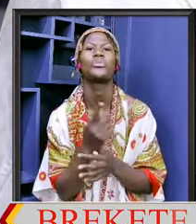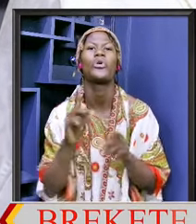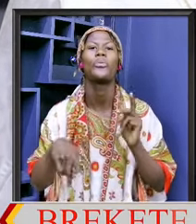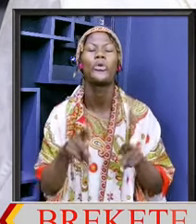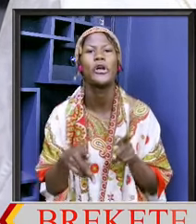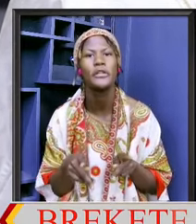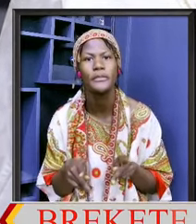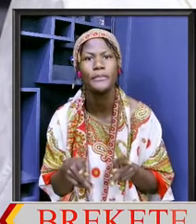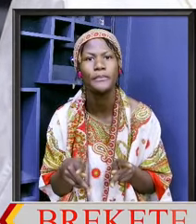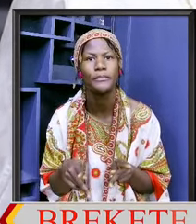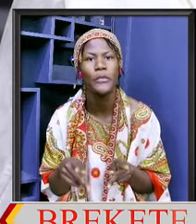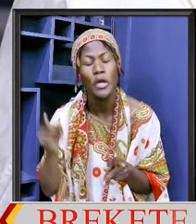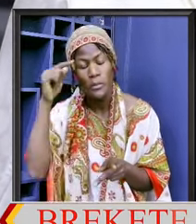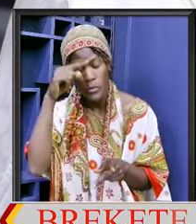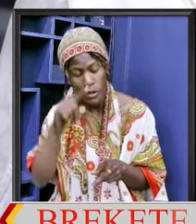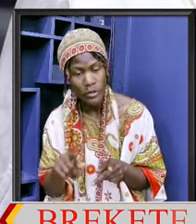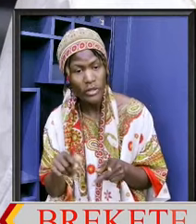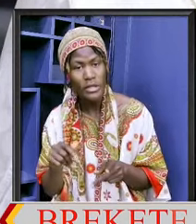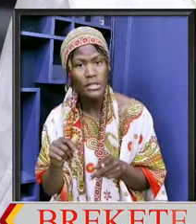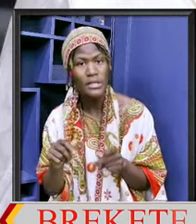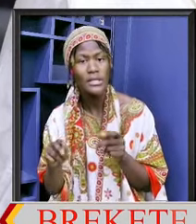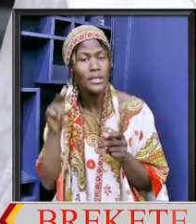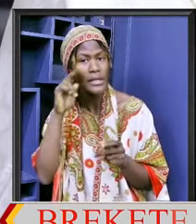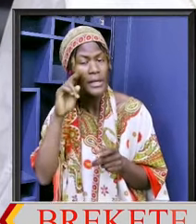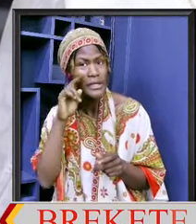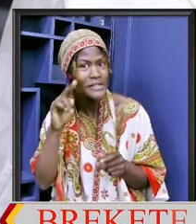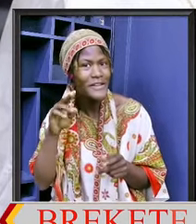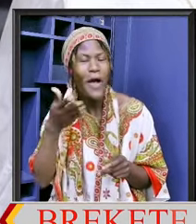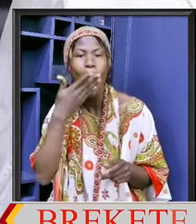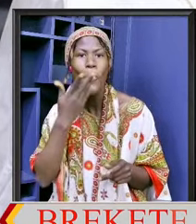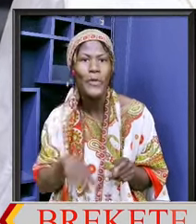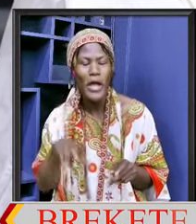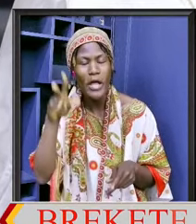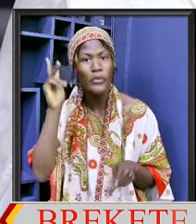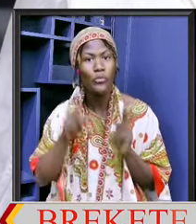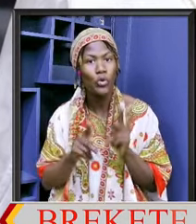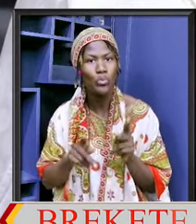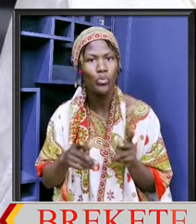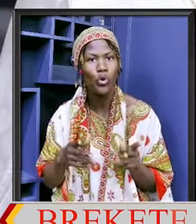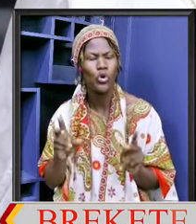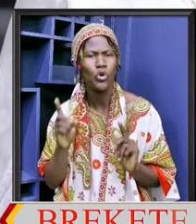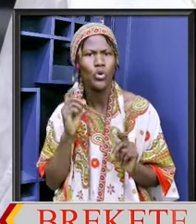the moment you don't establish where you tell me say what thing they happen, should I